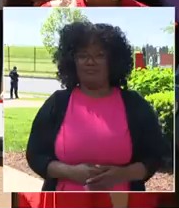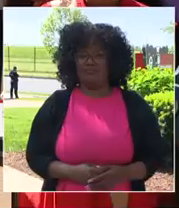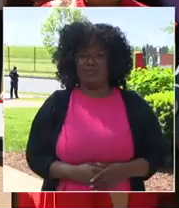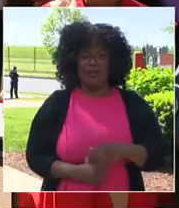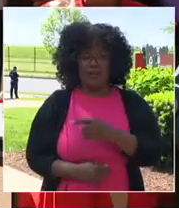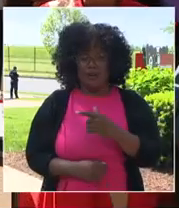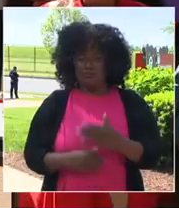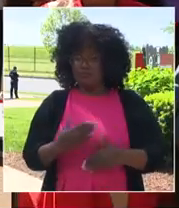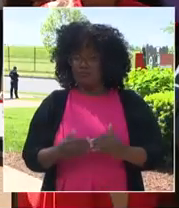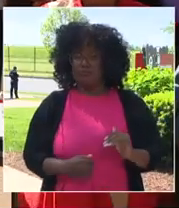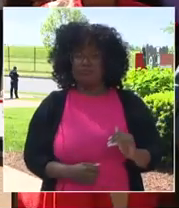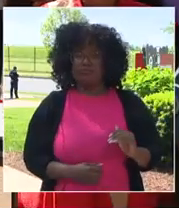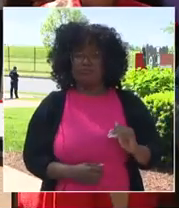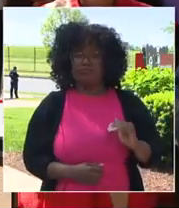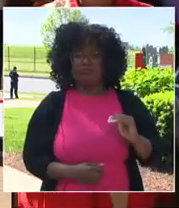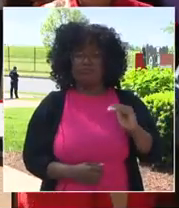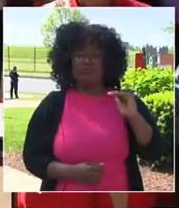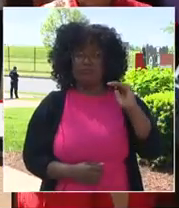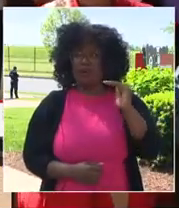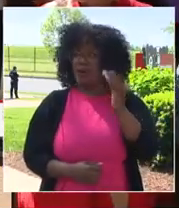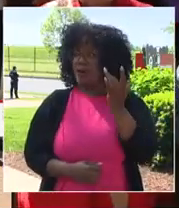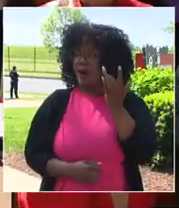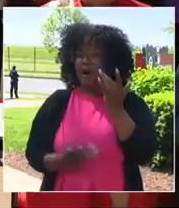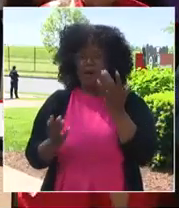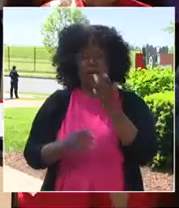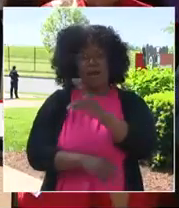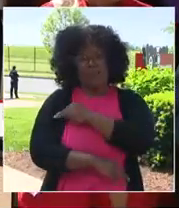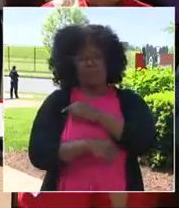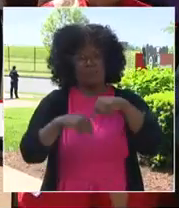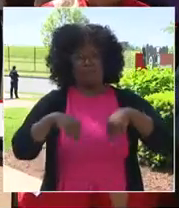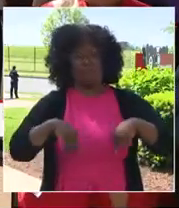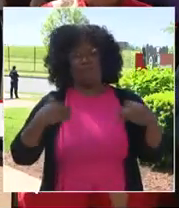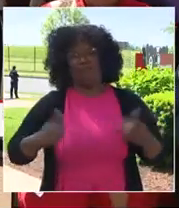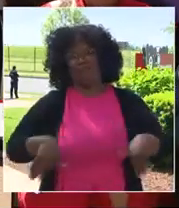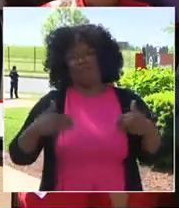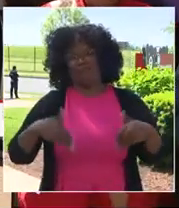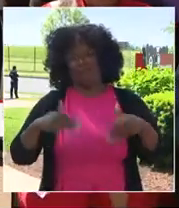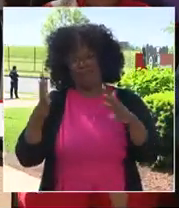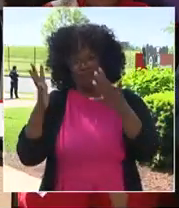hospital. You know why she's thriving? She's thriving.